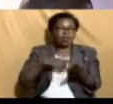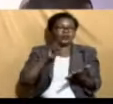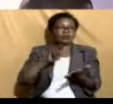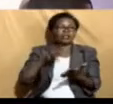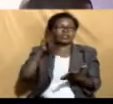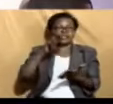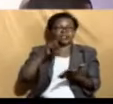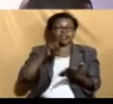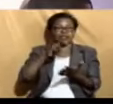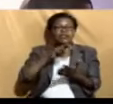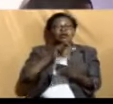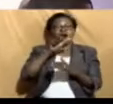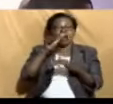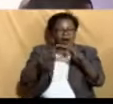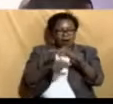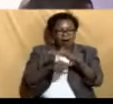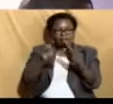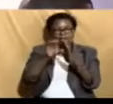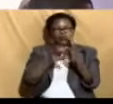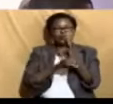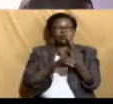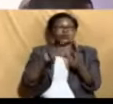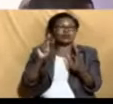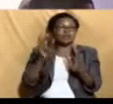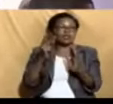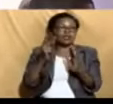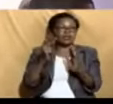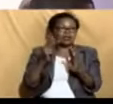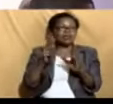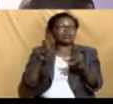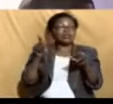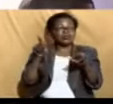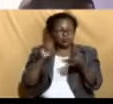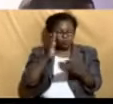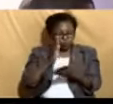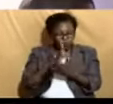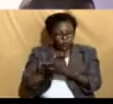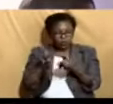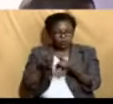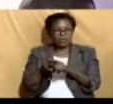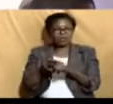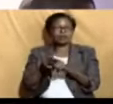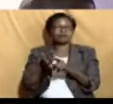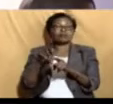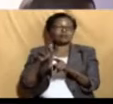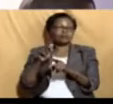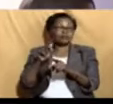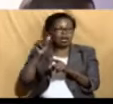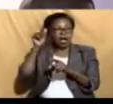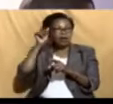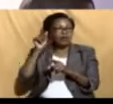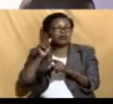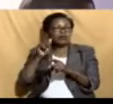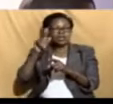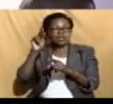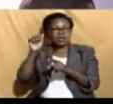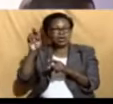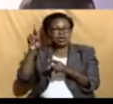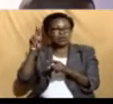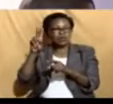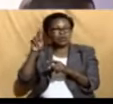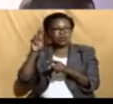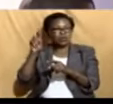under the Constitution of Kenya. Indeed, as rightly submitted by my learned senior, Mr. Karori, he is the